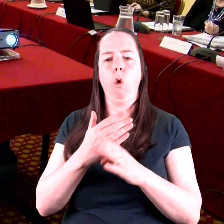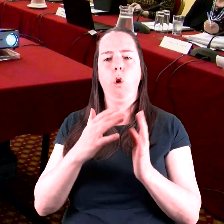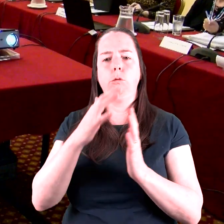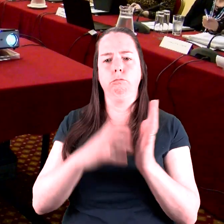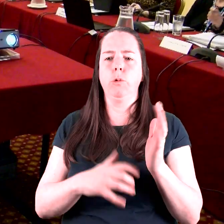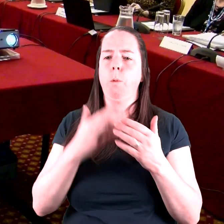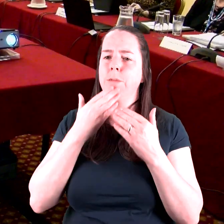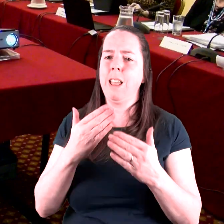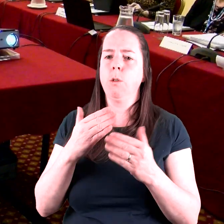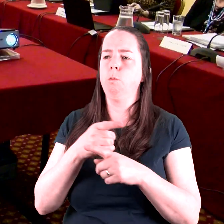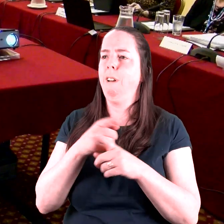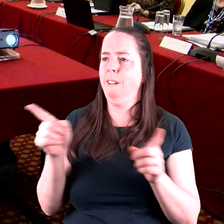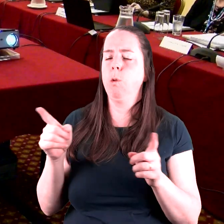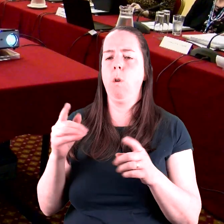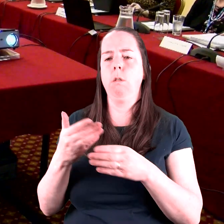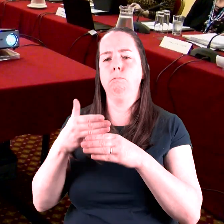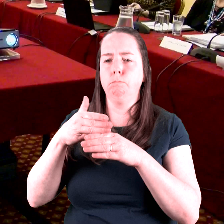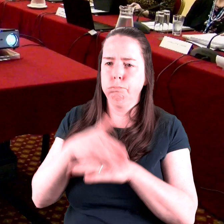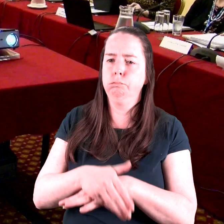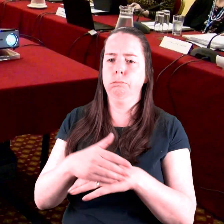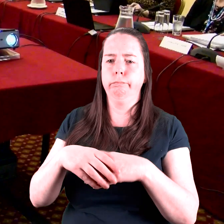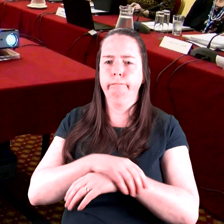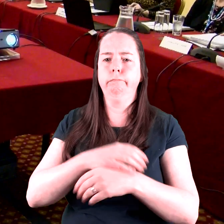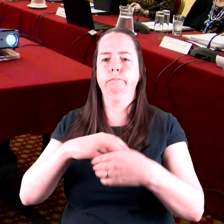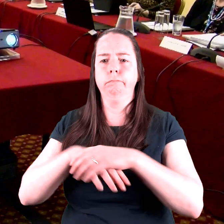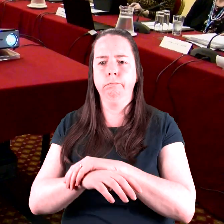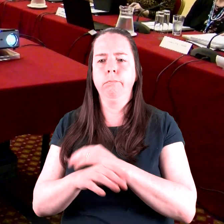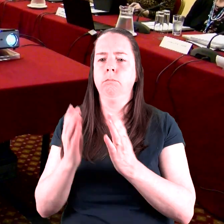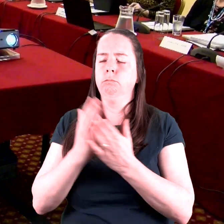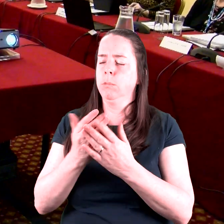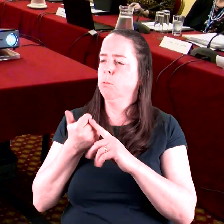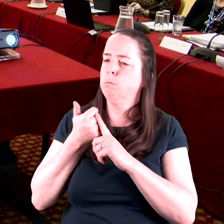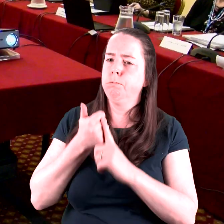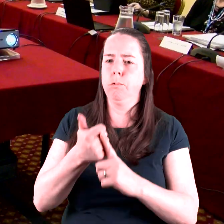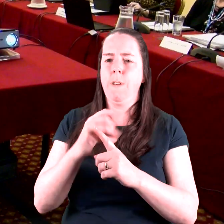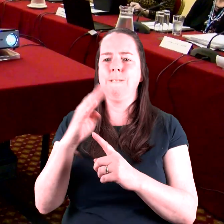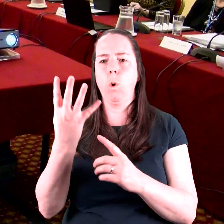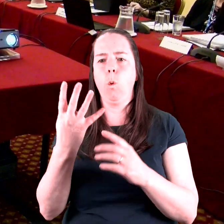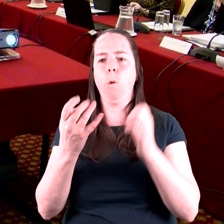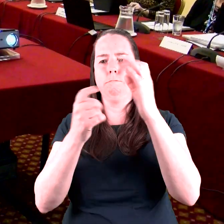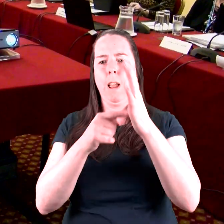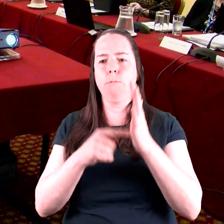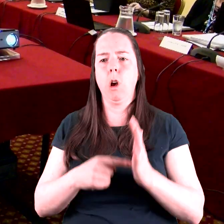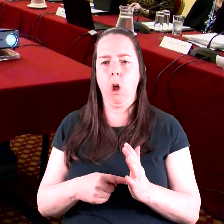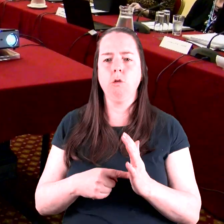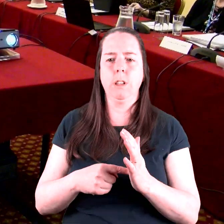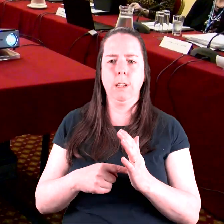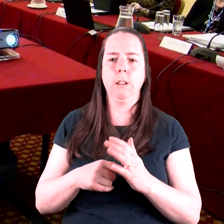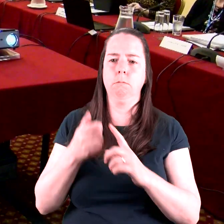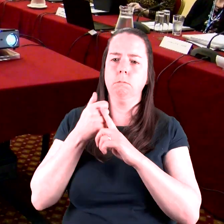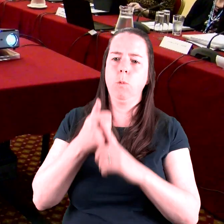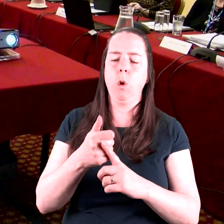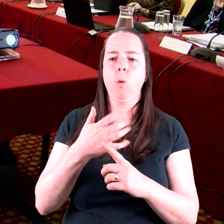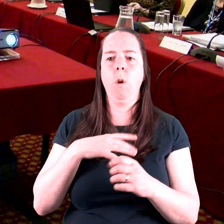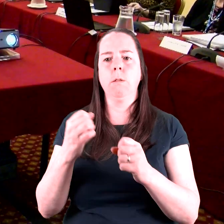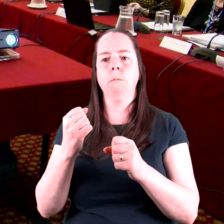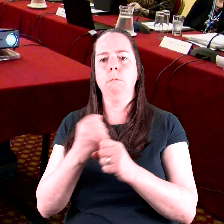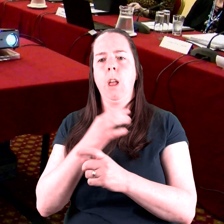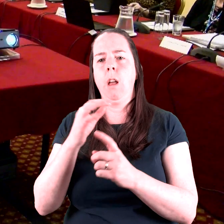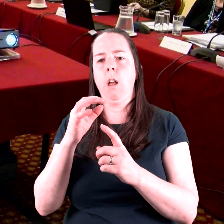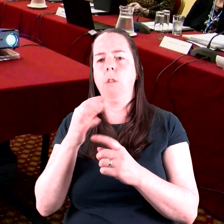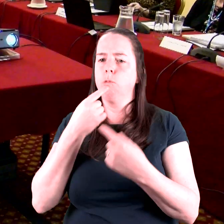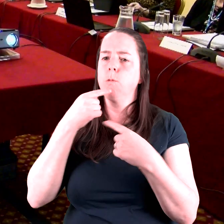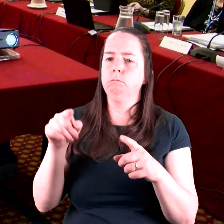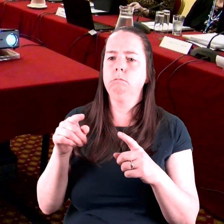of work, so thank you to everybody who's worked so hard on it. Absolutely support the four main priorities. I wanted to